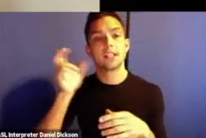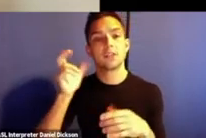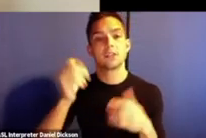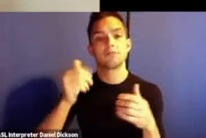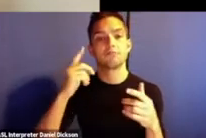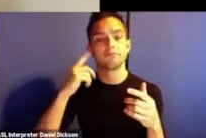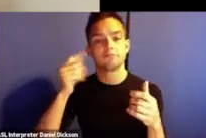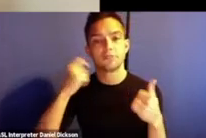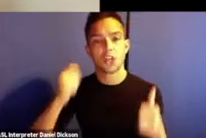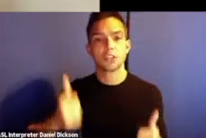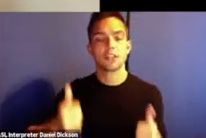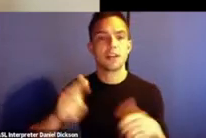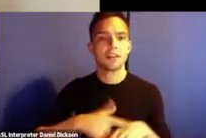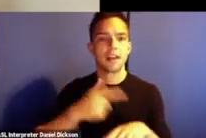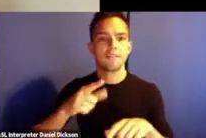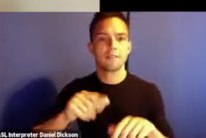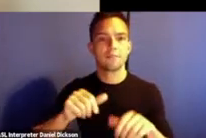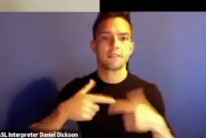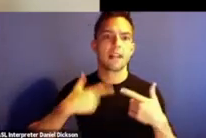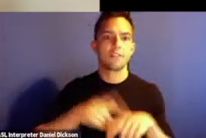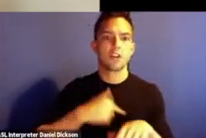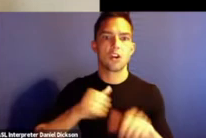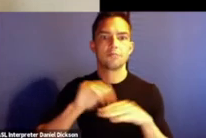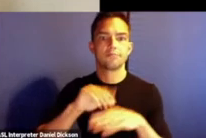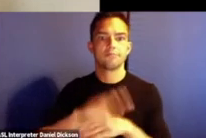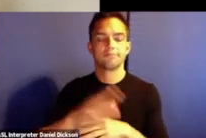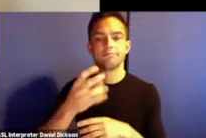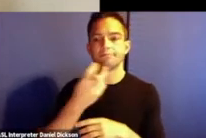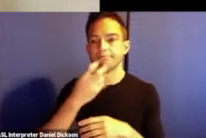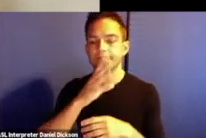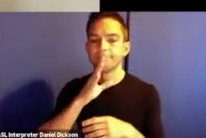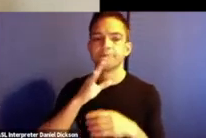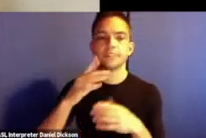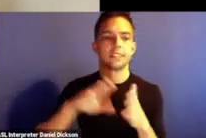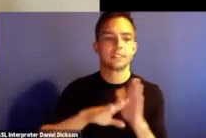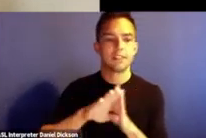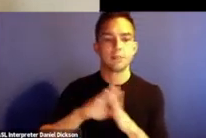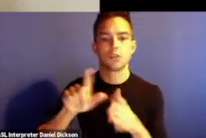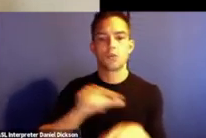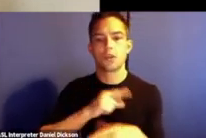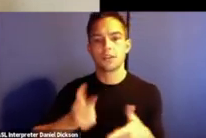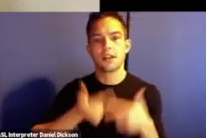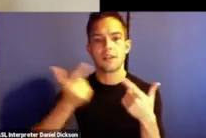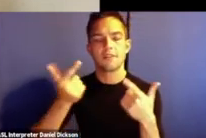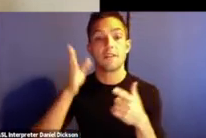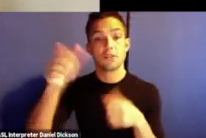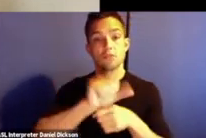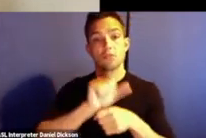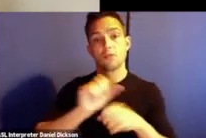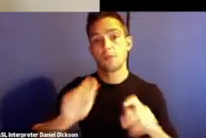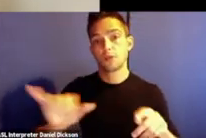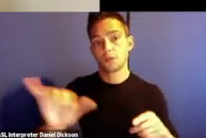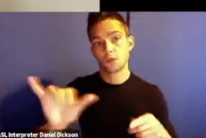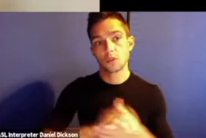has lifelong effects on speech and language development, school achievement, quality of life, and even future employment